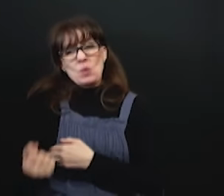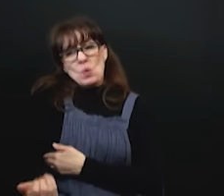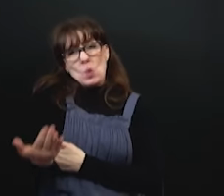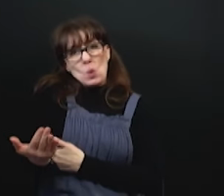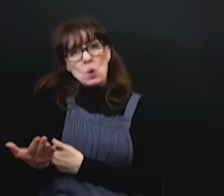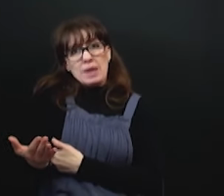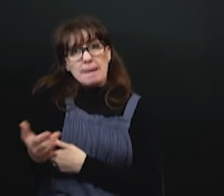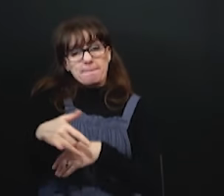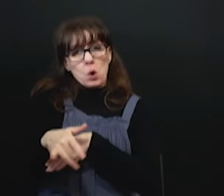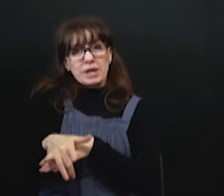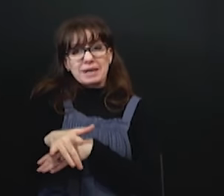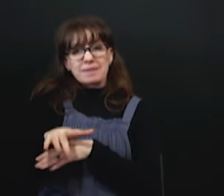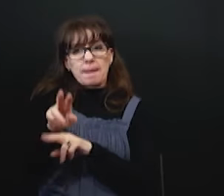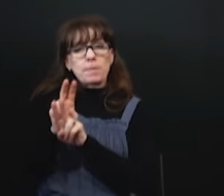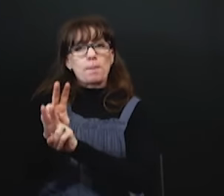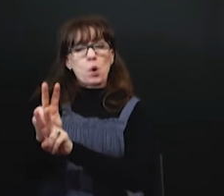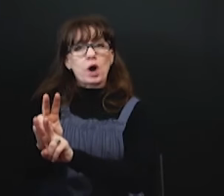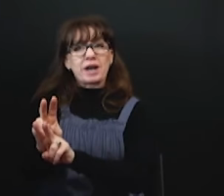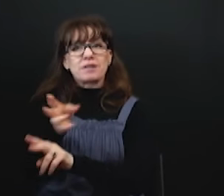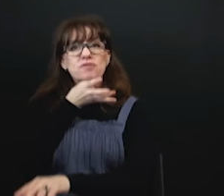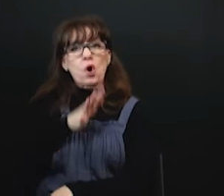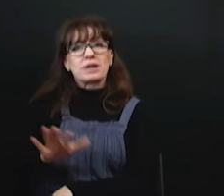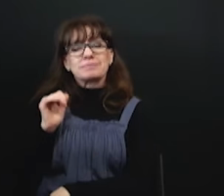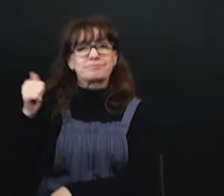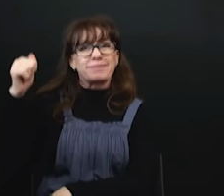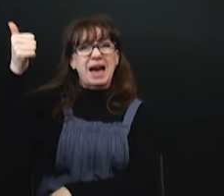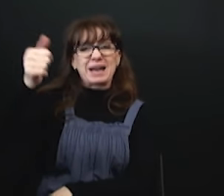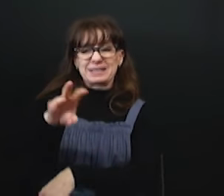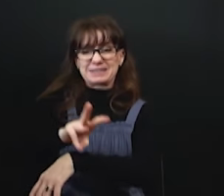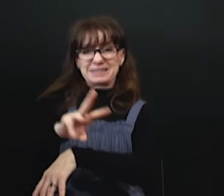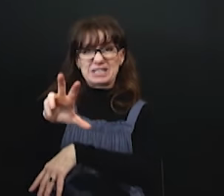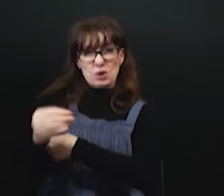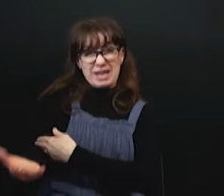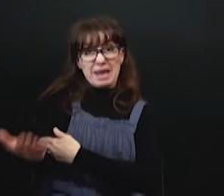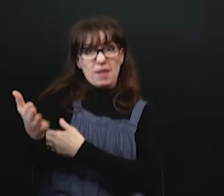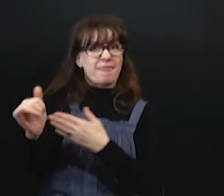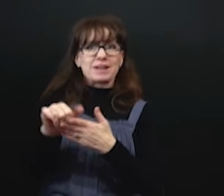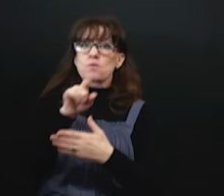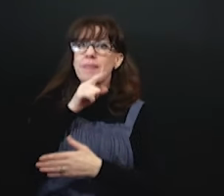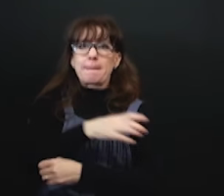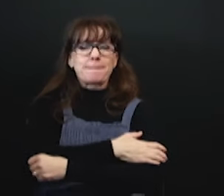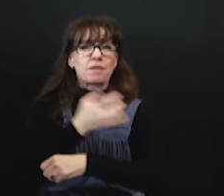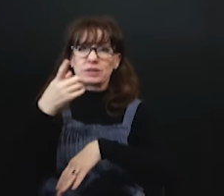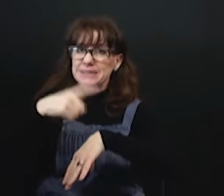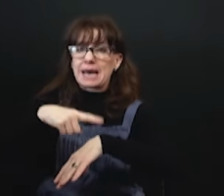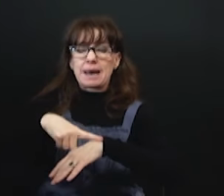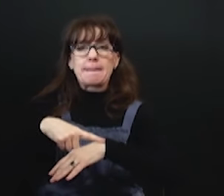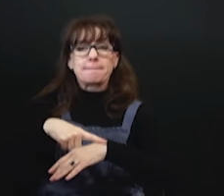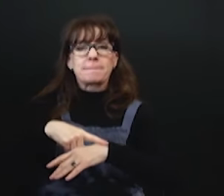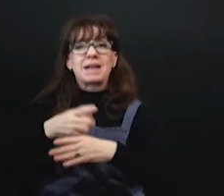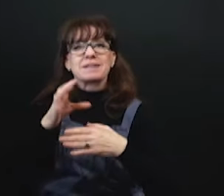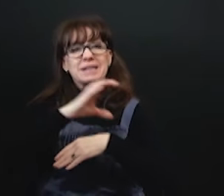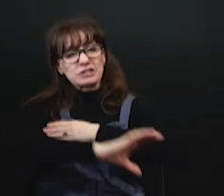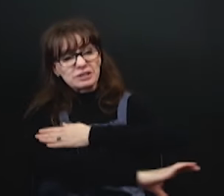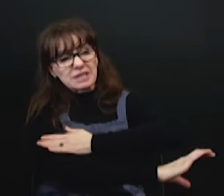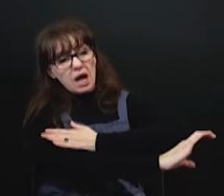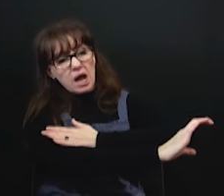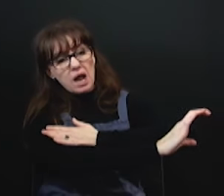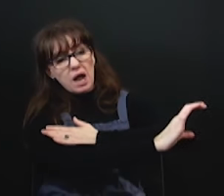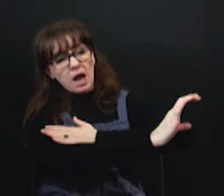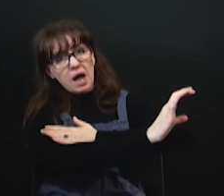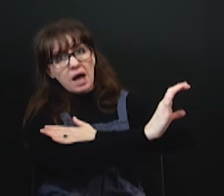in Memorial Gardens at the back of the campus at 6:30 a.m. That's always a powerful, special time as the sun comes up. We